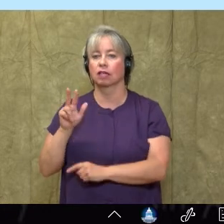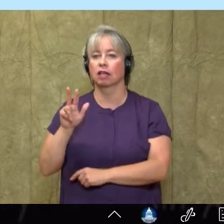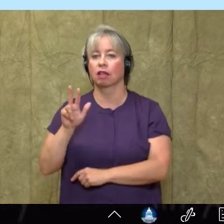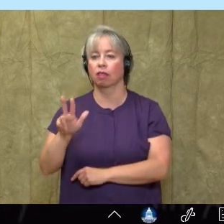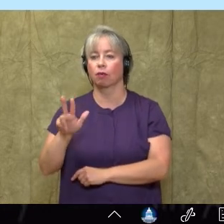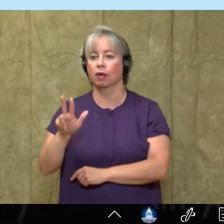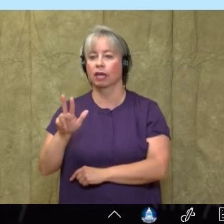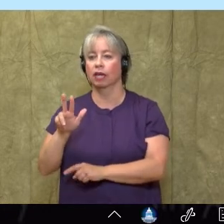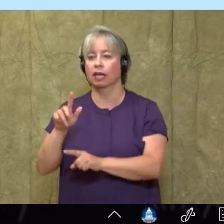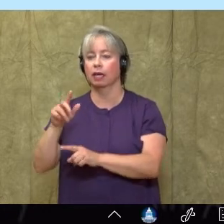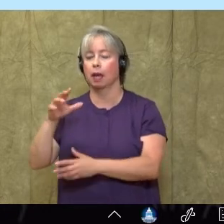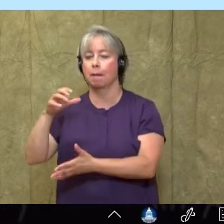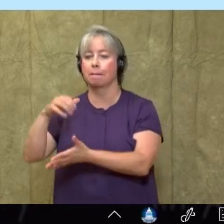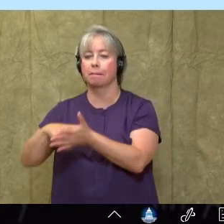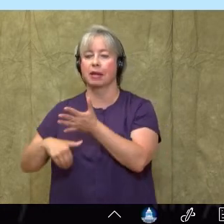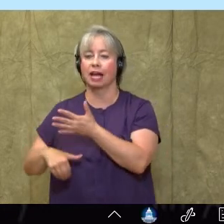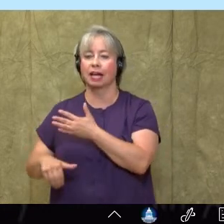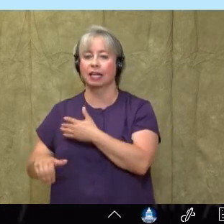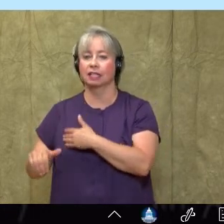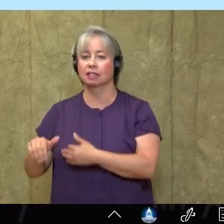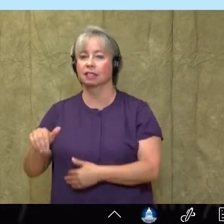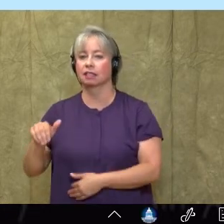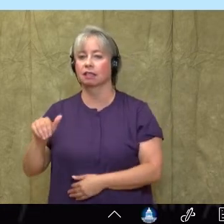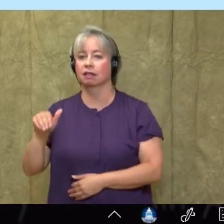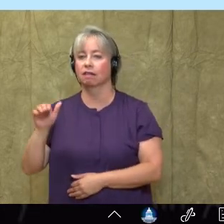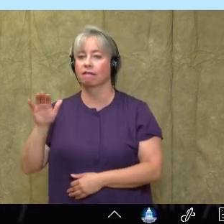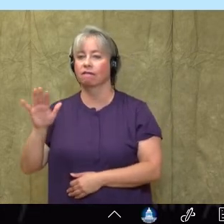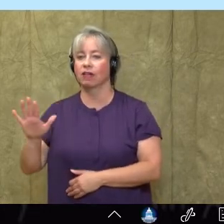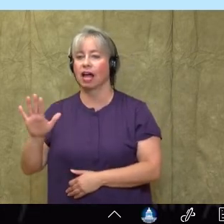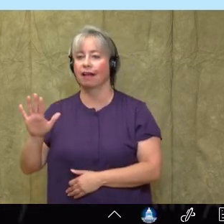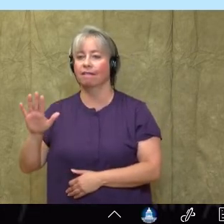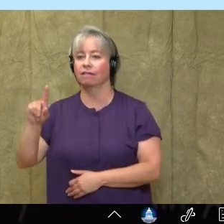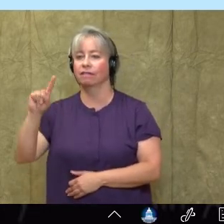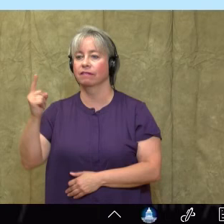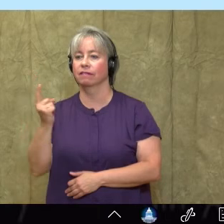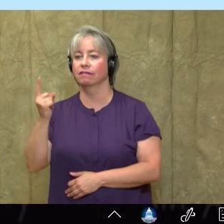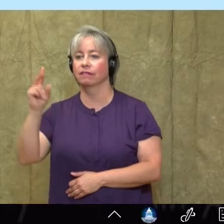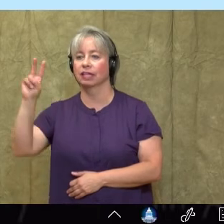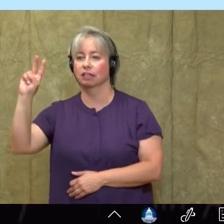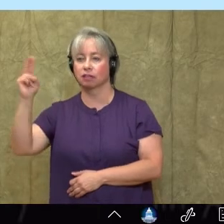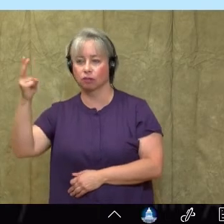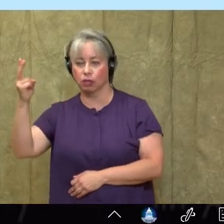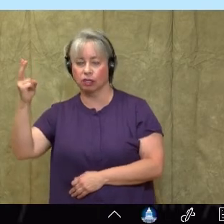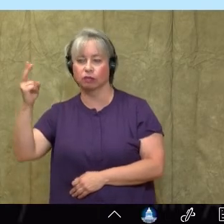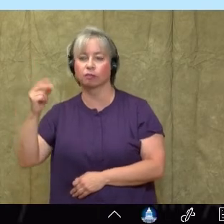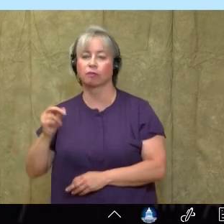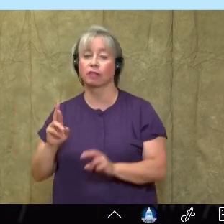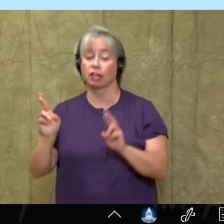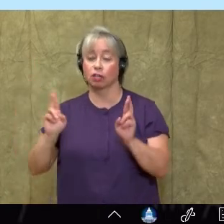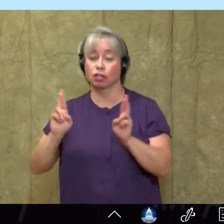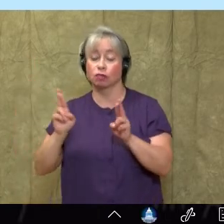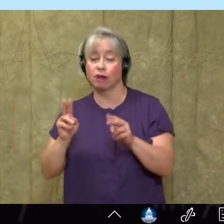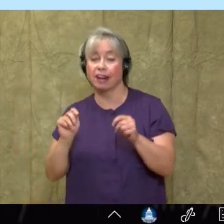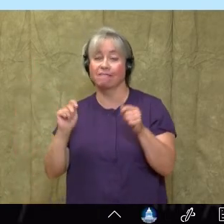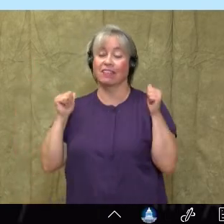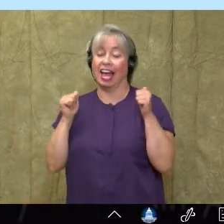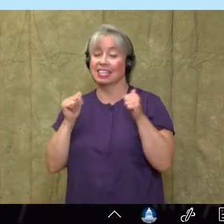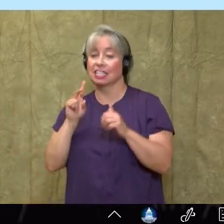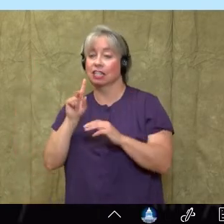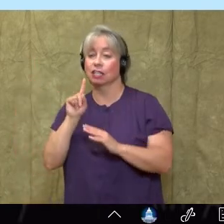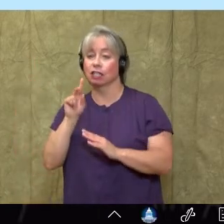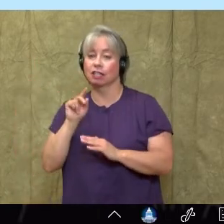3, minus y sub 1, which is 5. Okay? Y'all ready to go quick? We got 2 minutes.